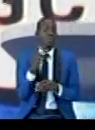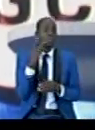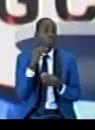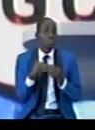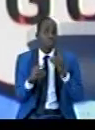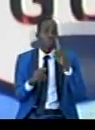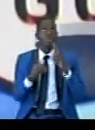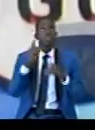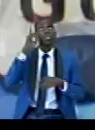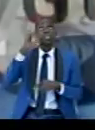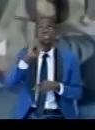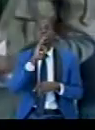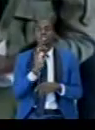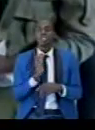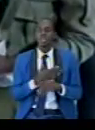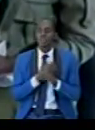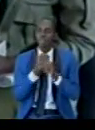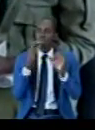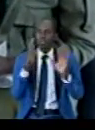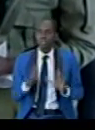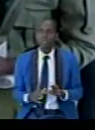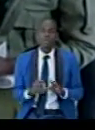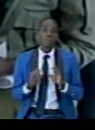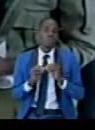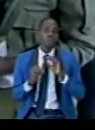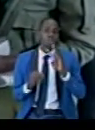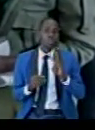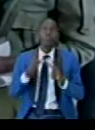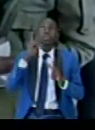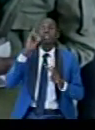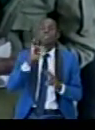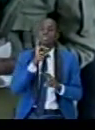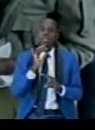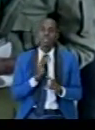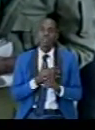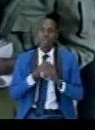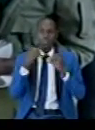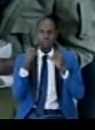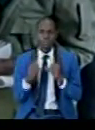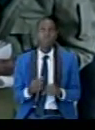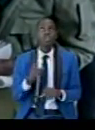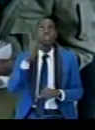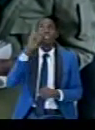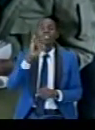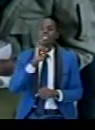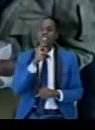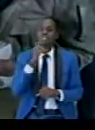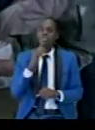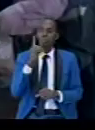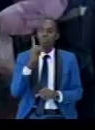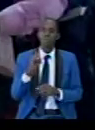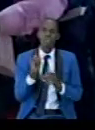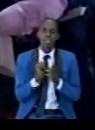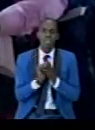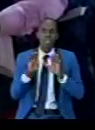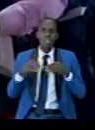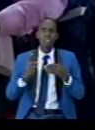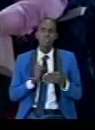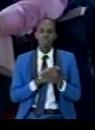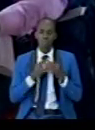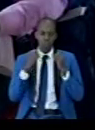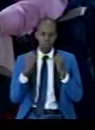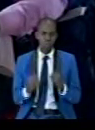our Savior. Number two, he is our strength. He's the one that strengthens us so that